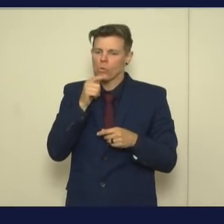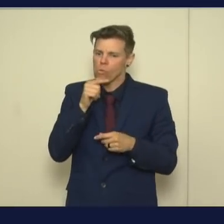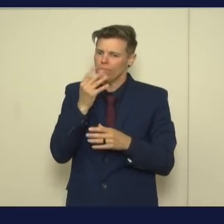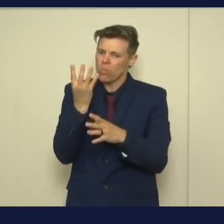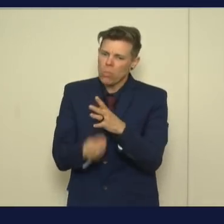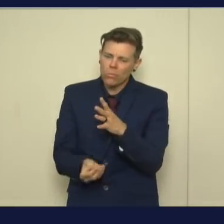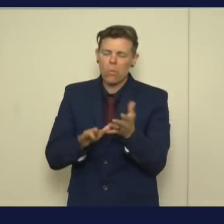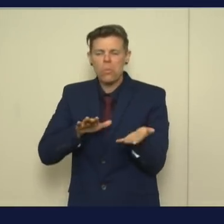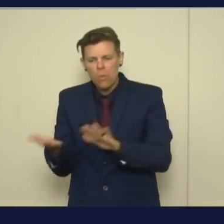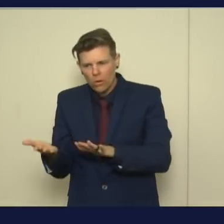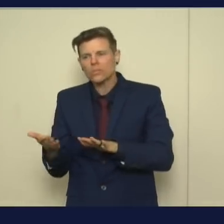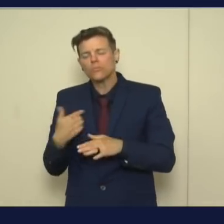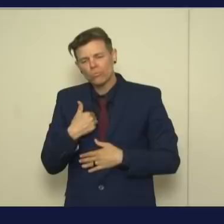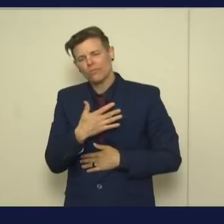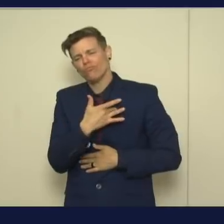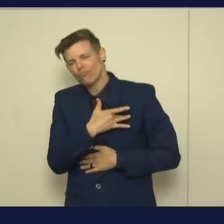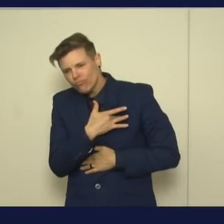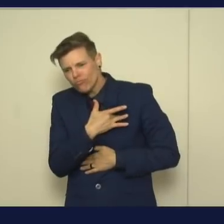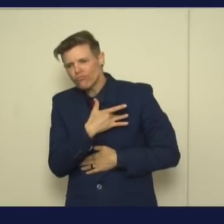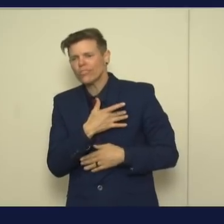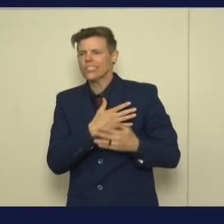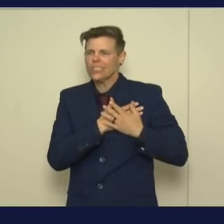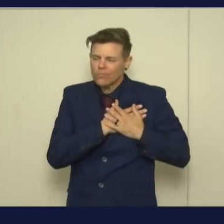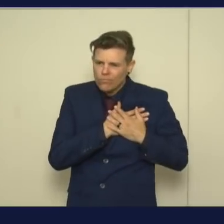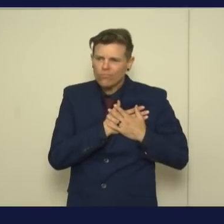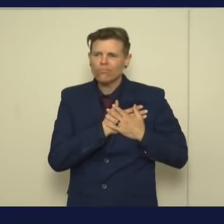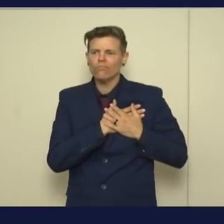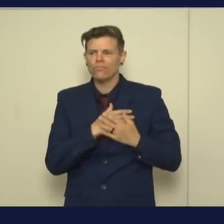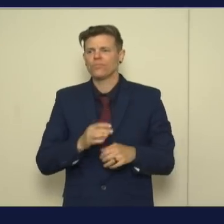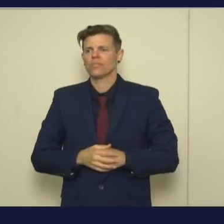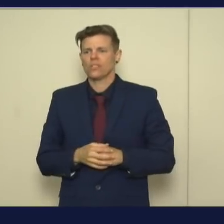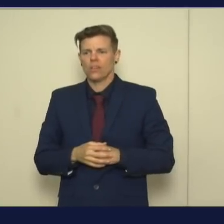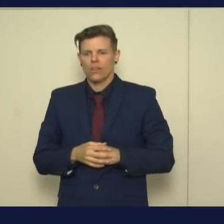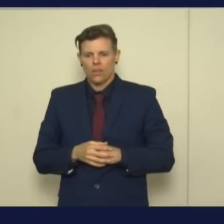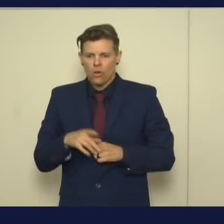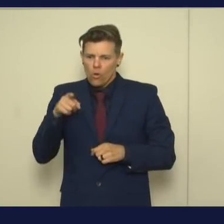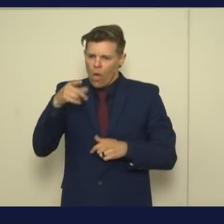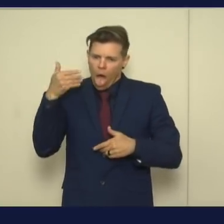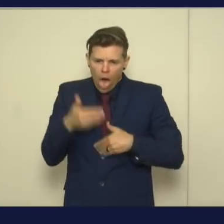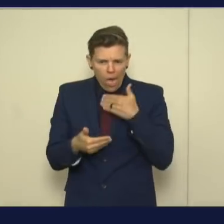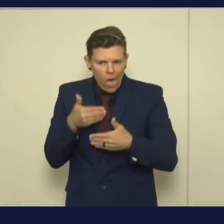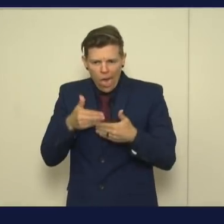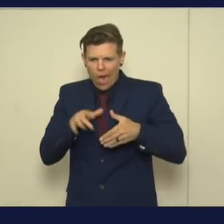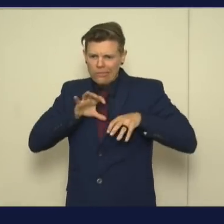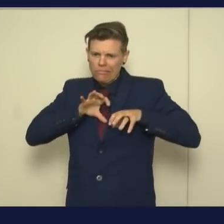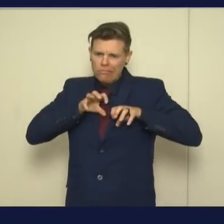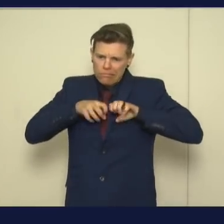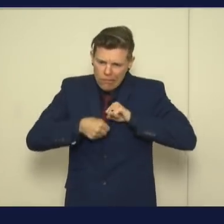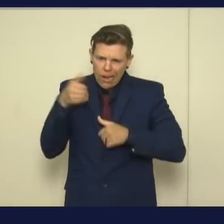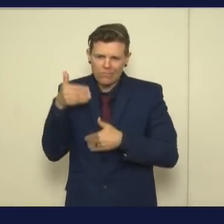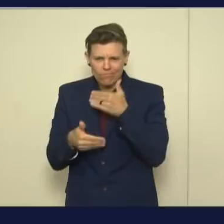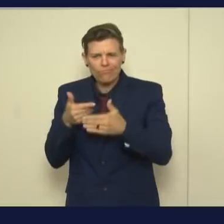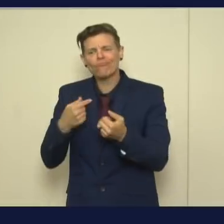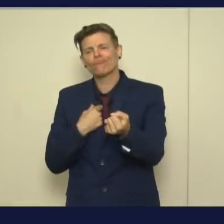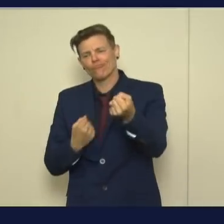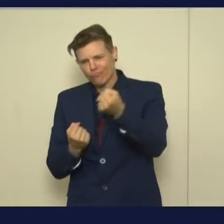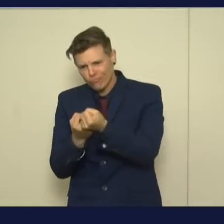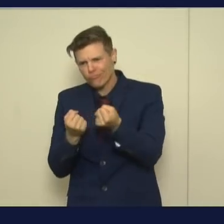who are still reeling from their grief. We have done